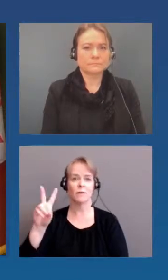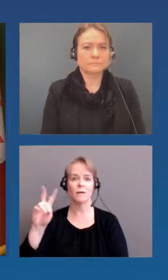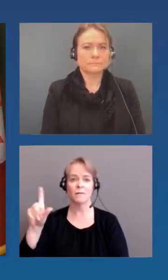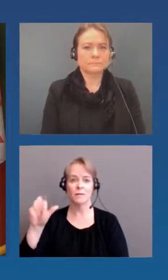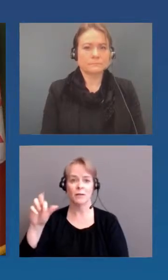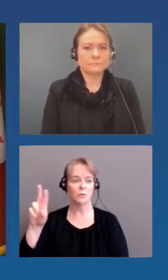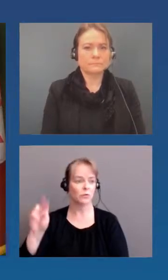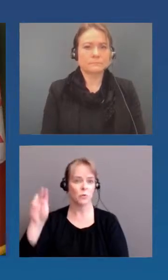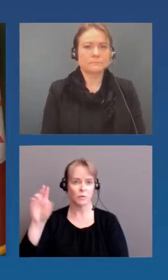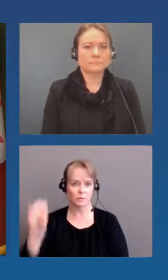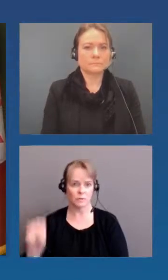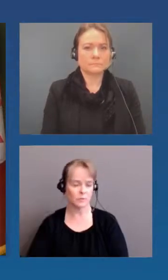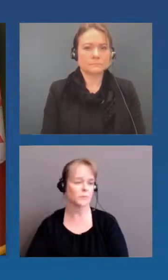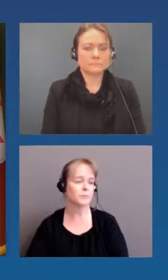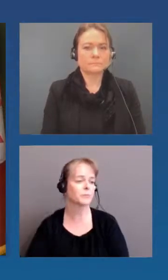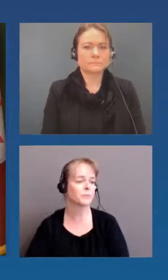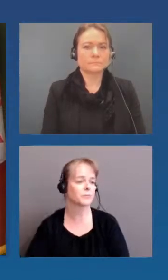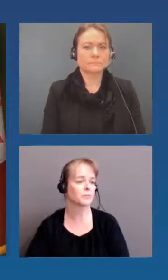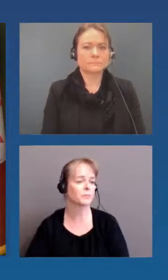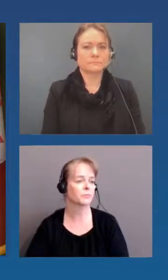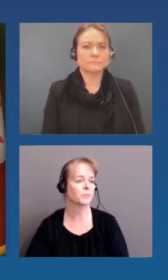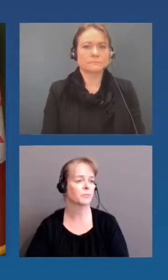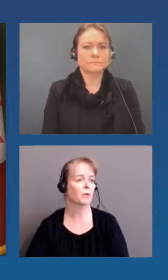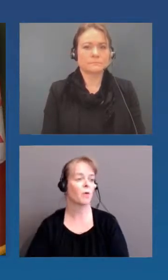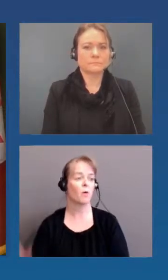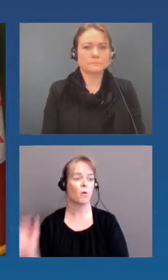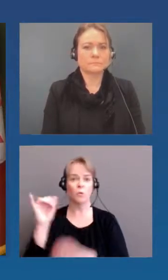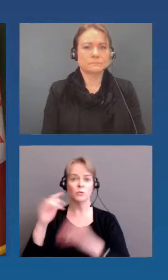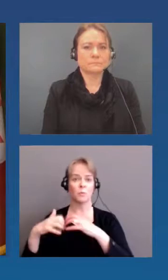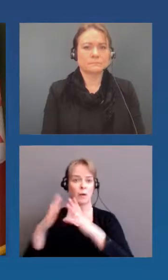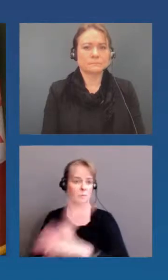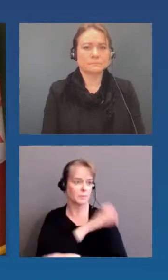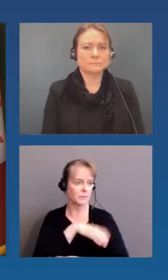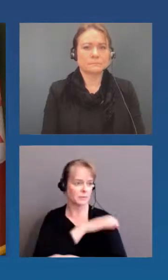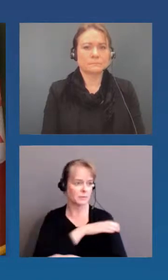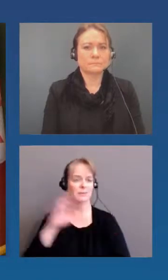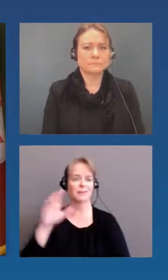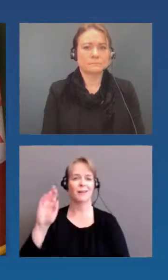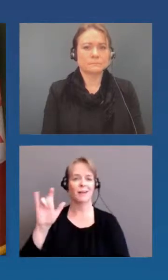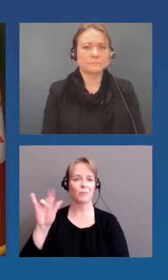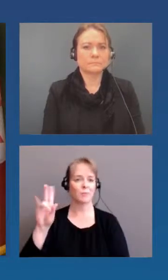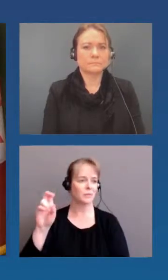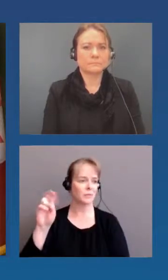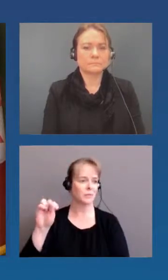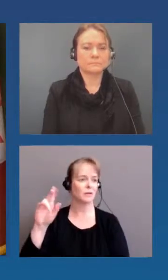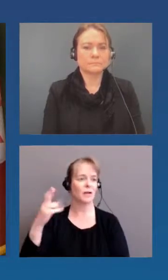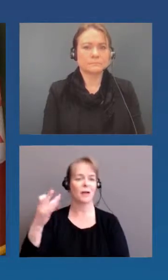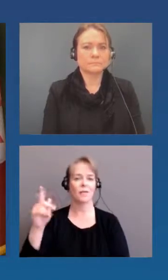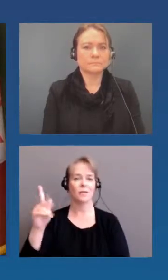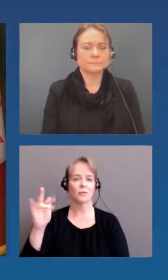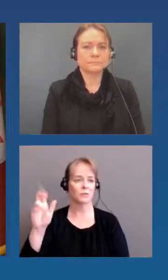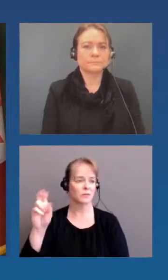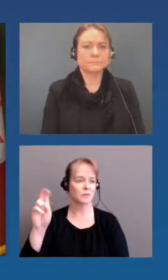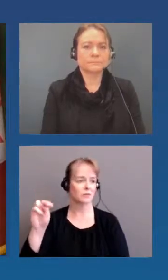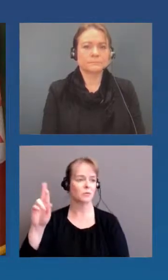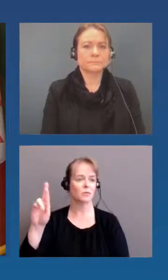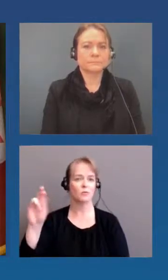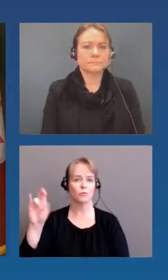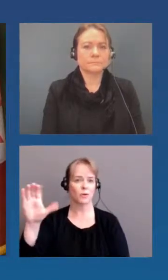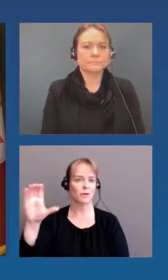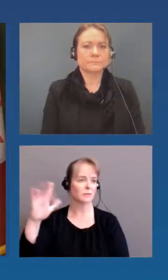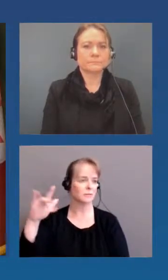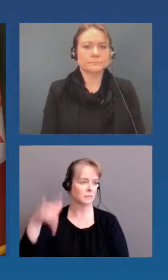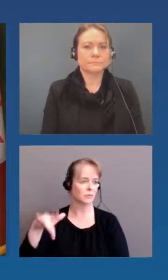Center, Canterbury Recreation Complex, Centre Pauline Charon, and Emerald Plaza branch of the Ottawa Public